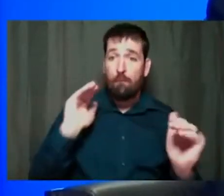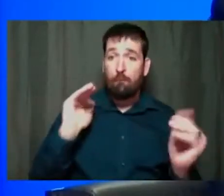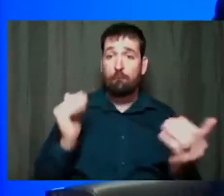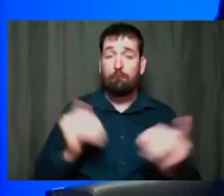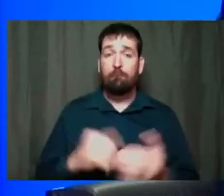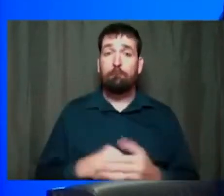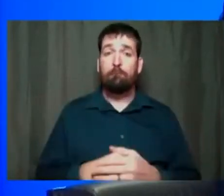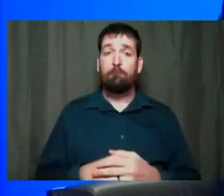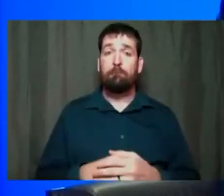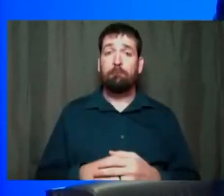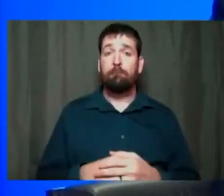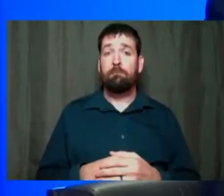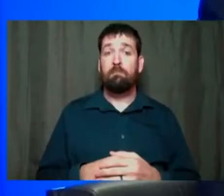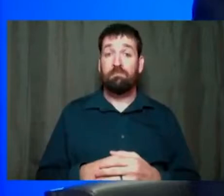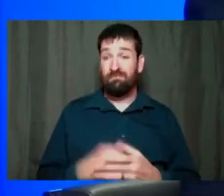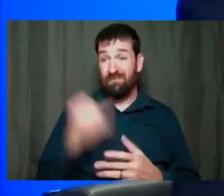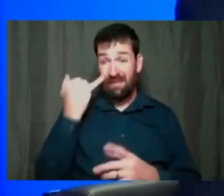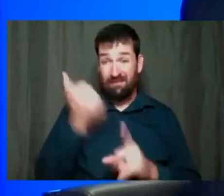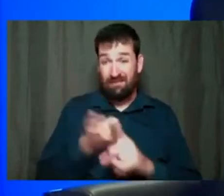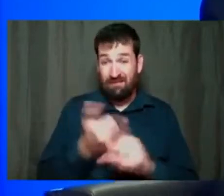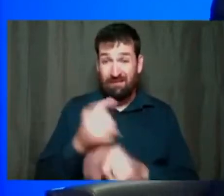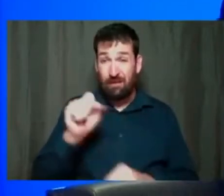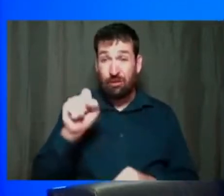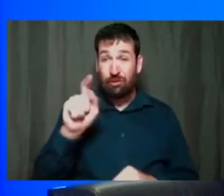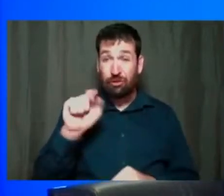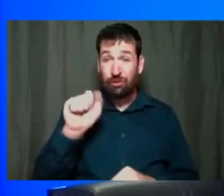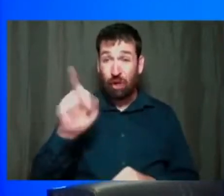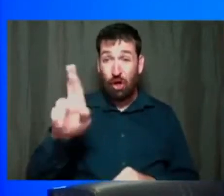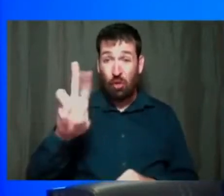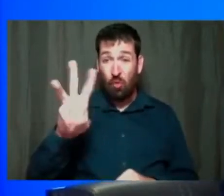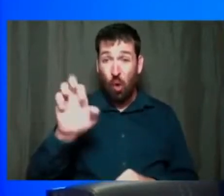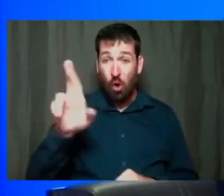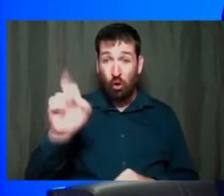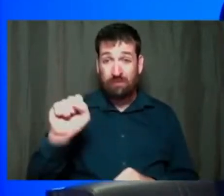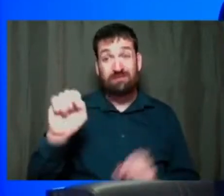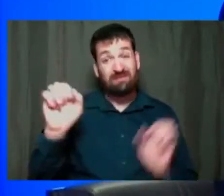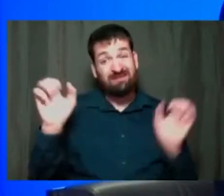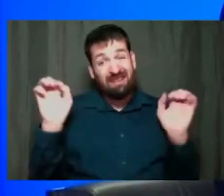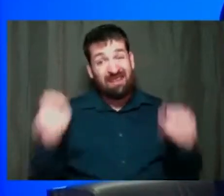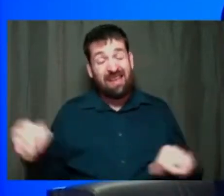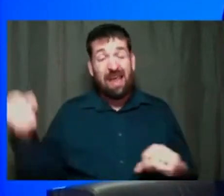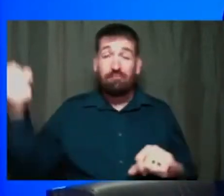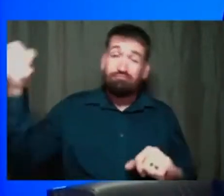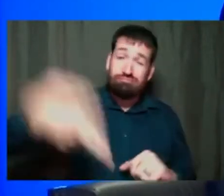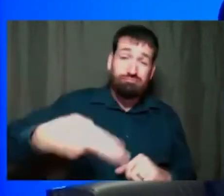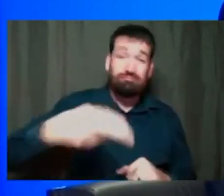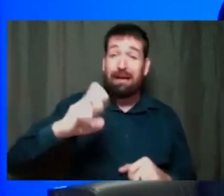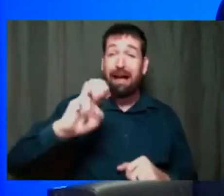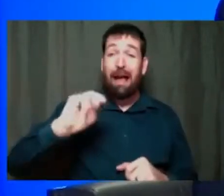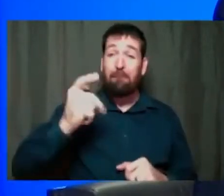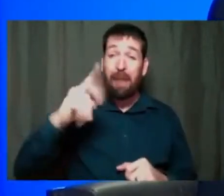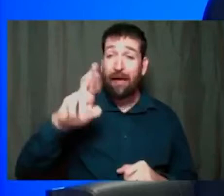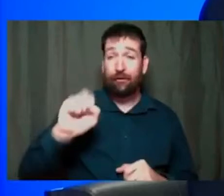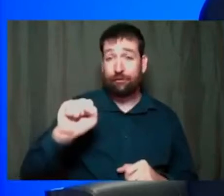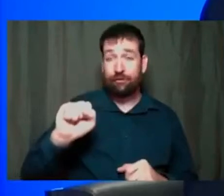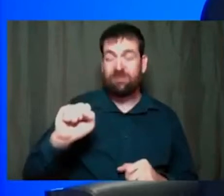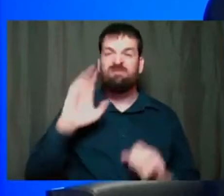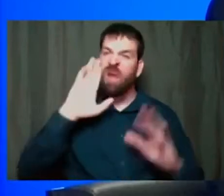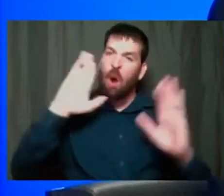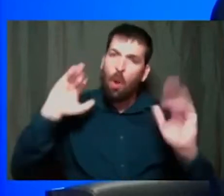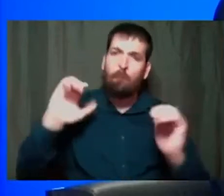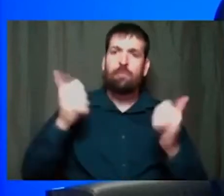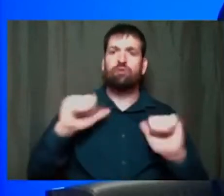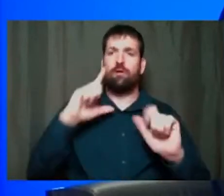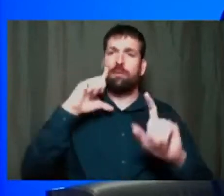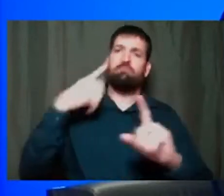things that, if you're a Star Wars fan, you know that hope apparently can topple empire. So it's all about hope and trying to be positive and